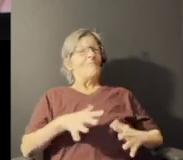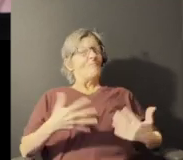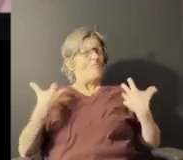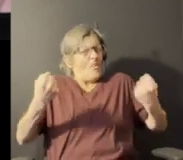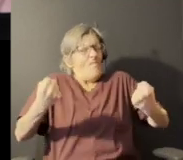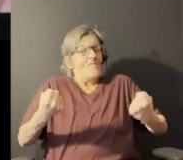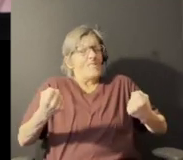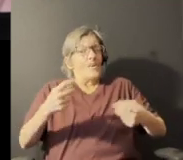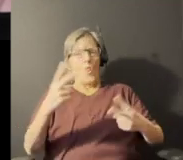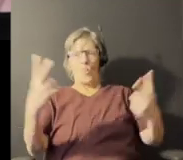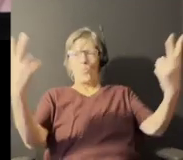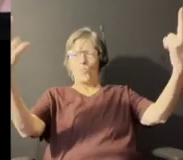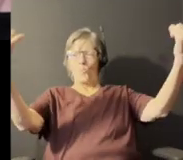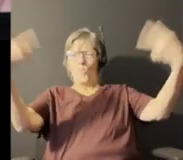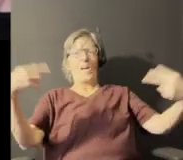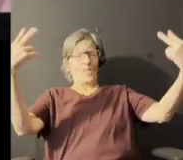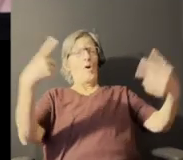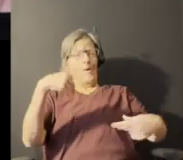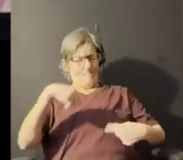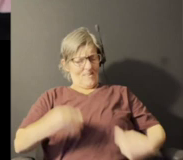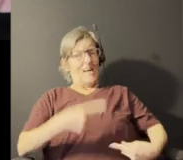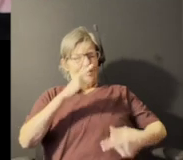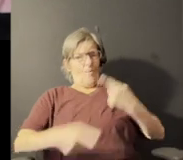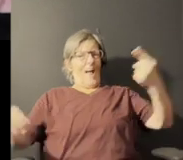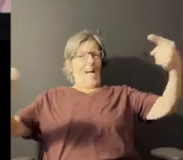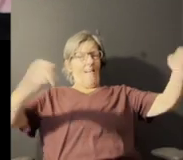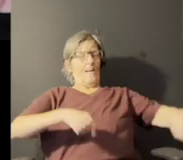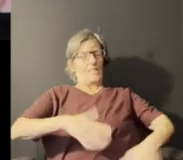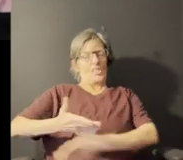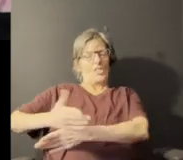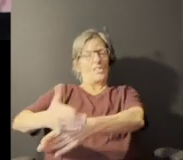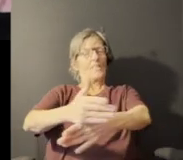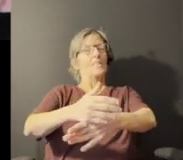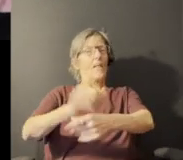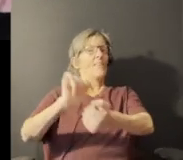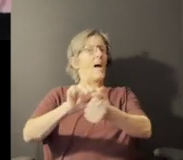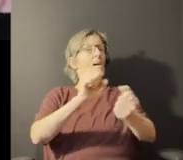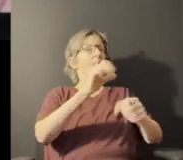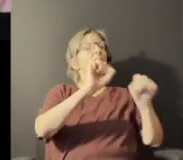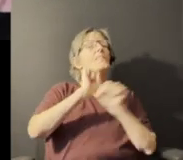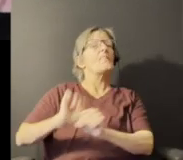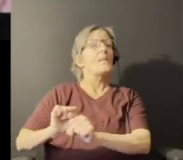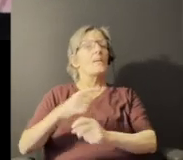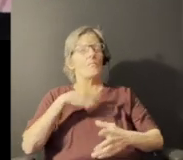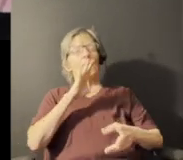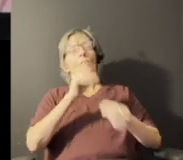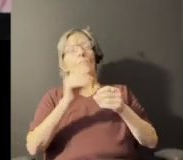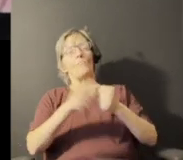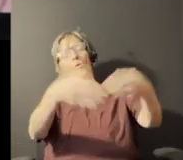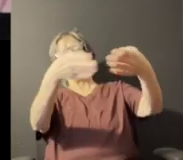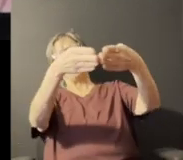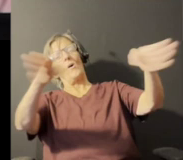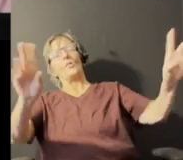saying, look at me, this is what's happening. Then I can share with you the statistics. And we can talk about that in a